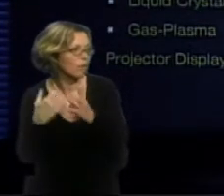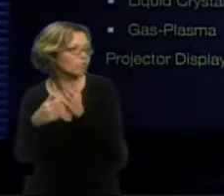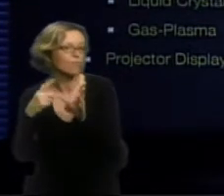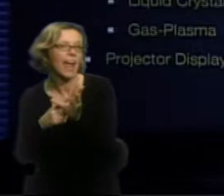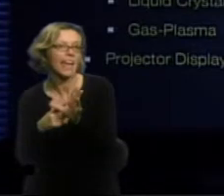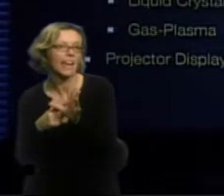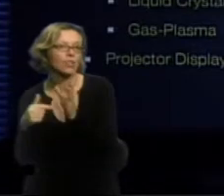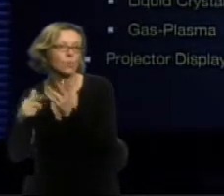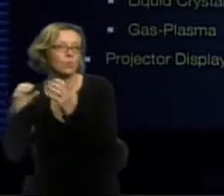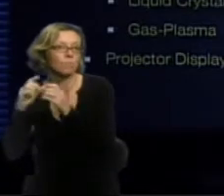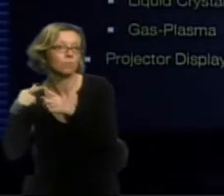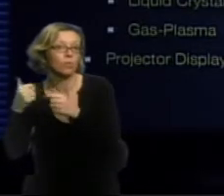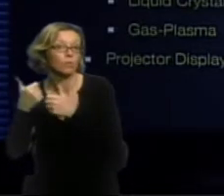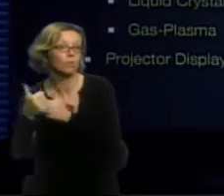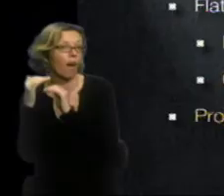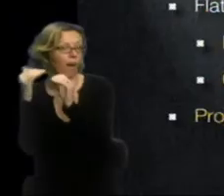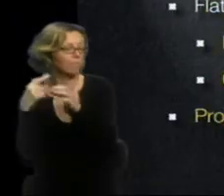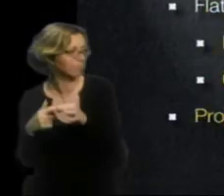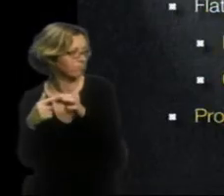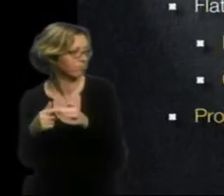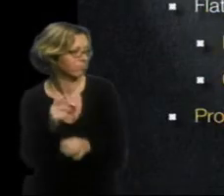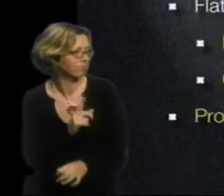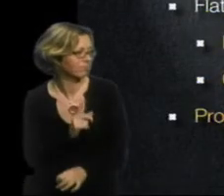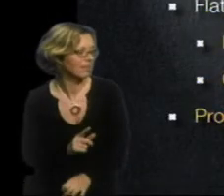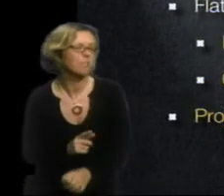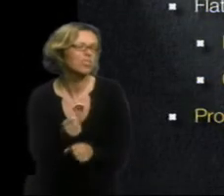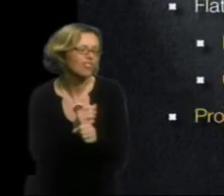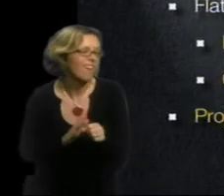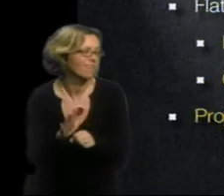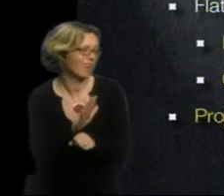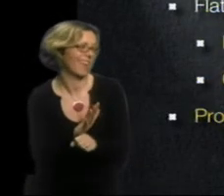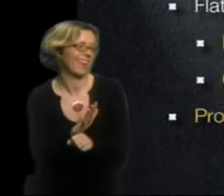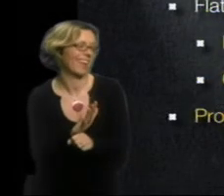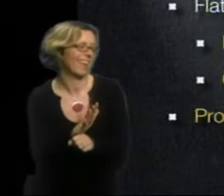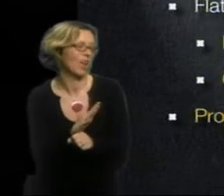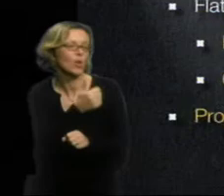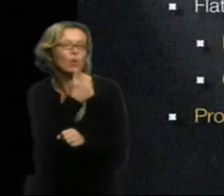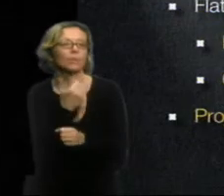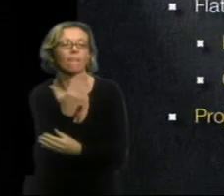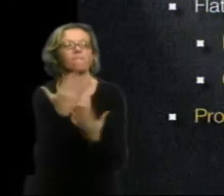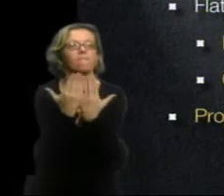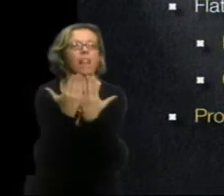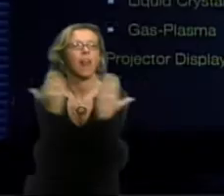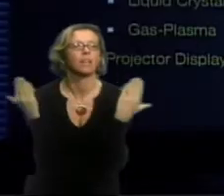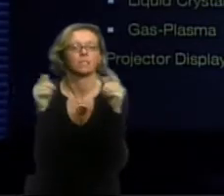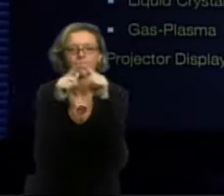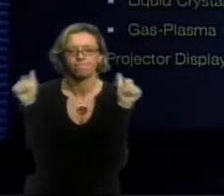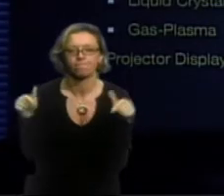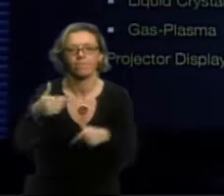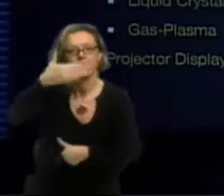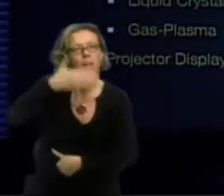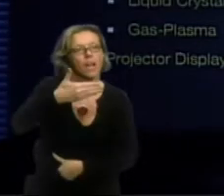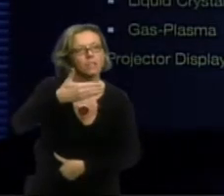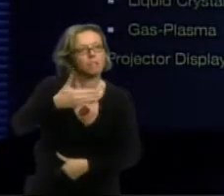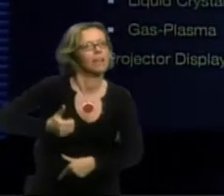quality. But generally you're probably going to be displaying on some kind of flat panel display, and generally that's probably going to be an